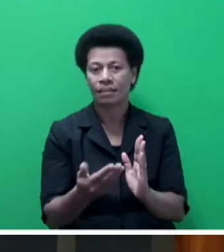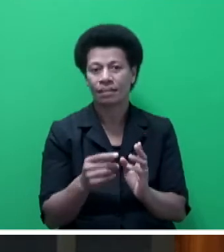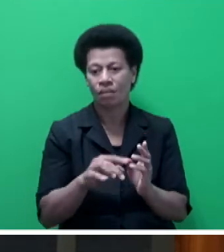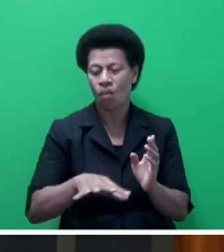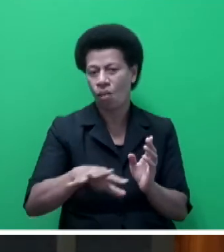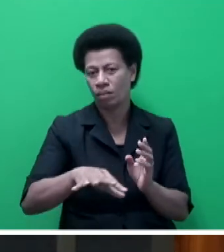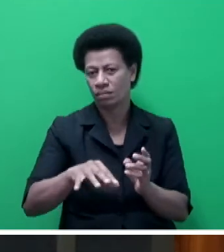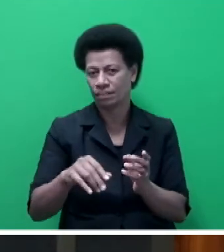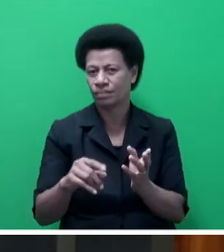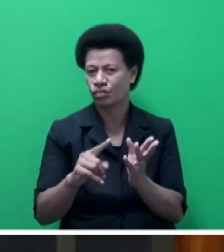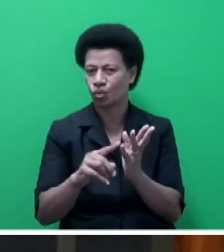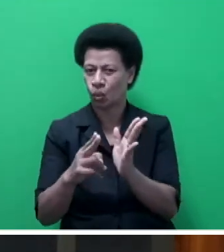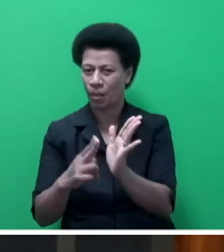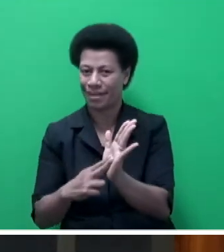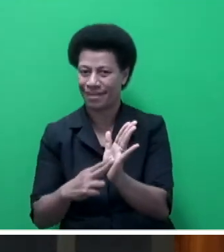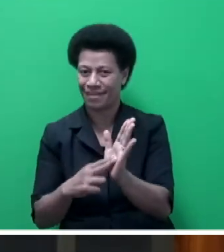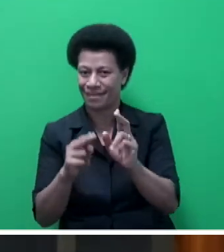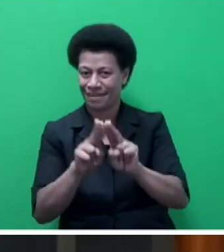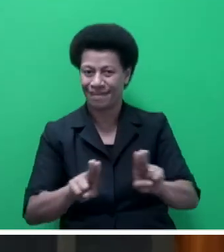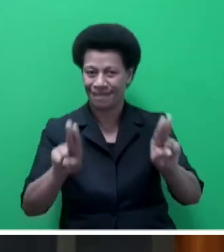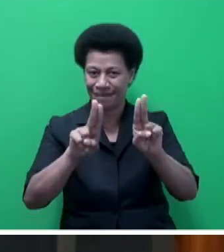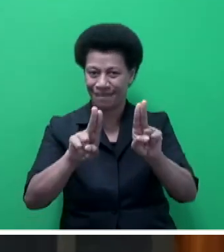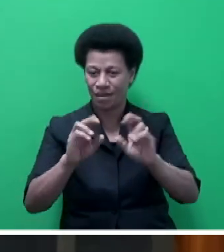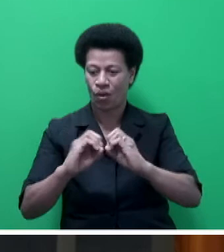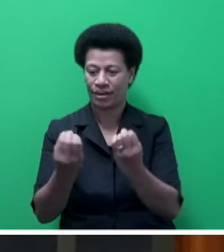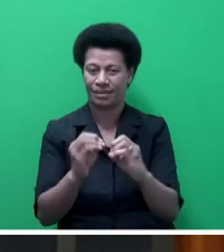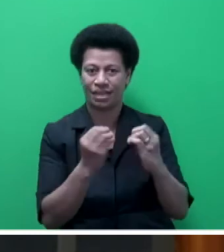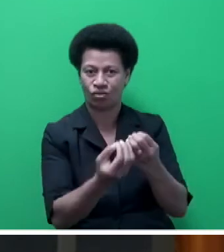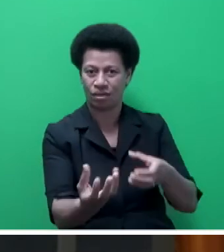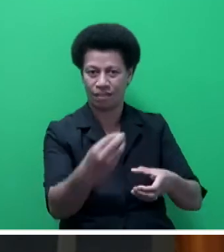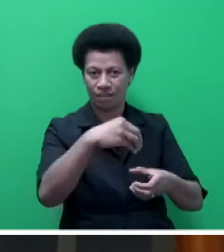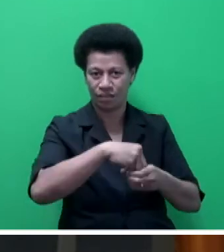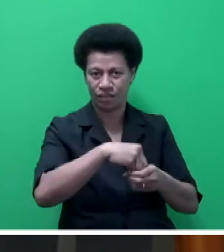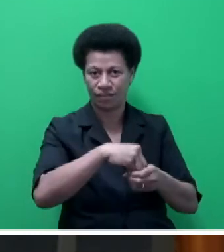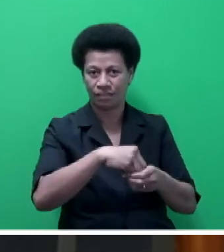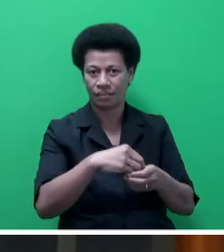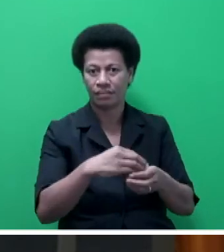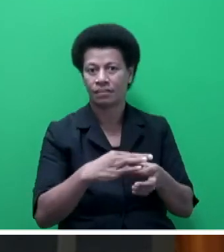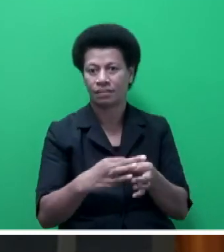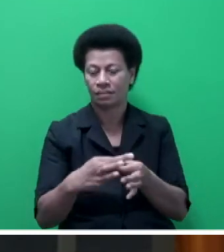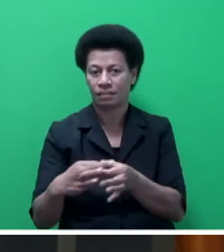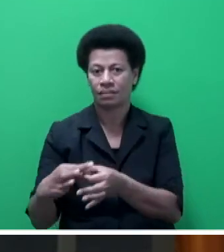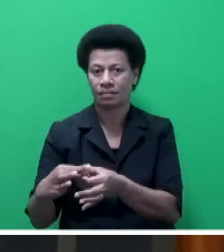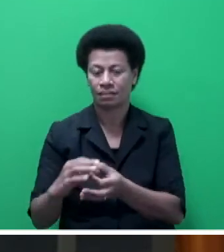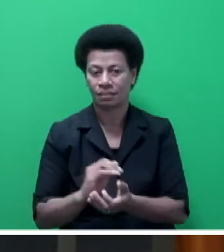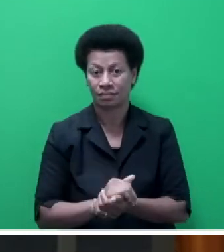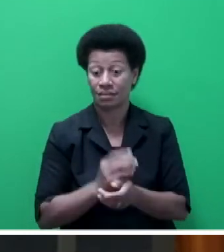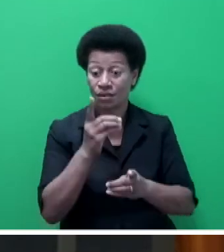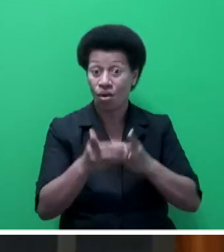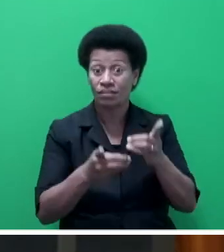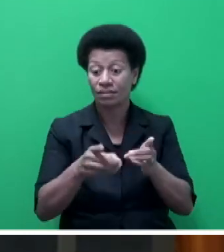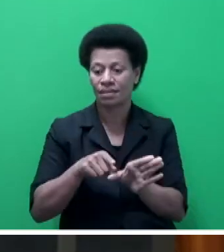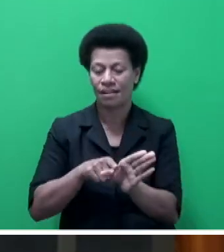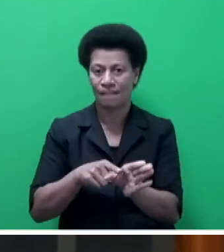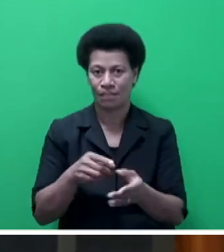other UN agencies involved. The summit, Mr. Speaker said, was able to help youths